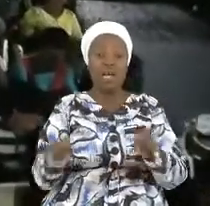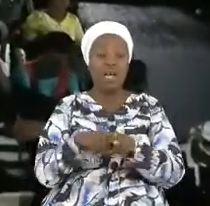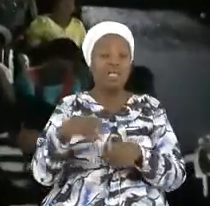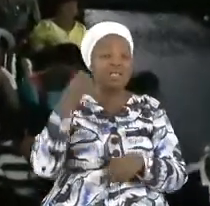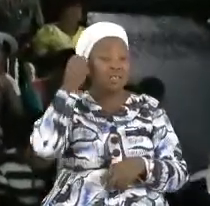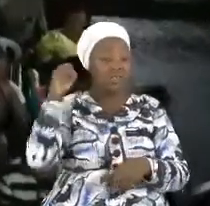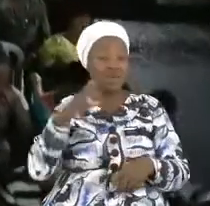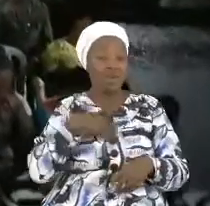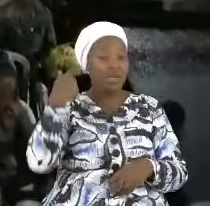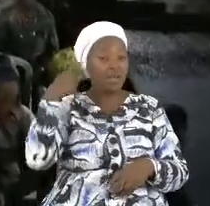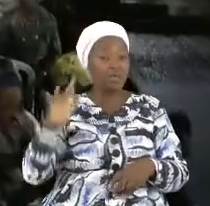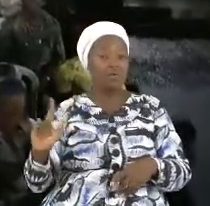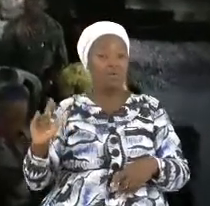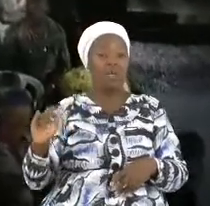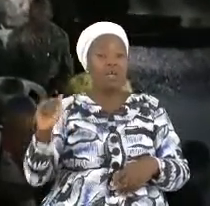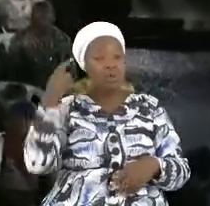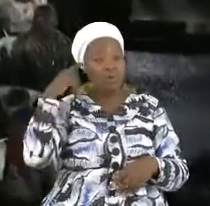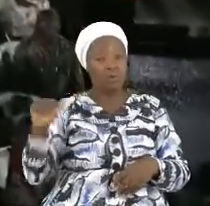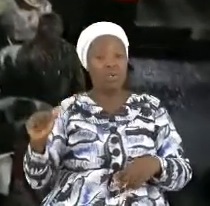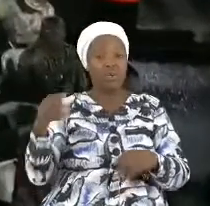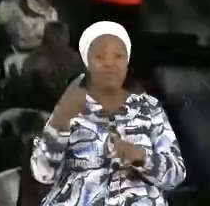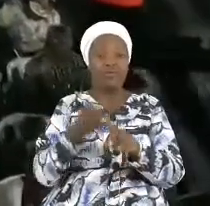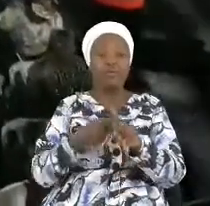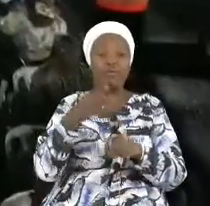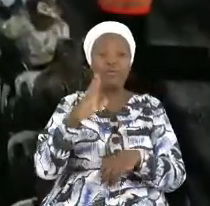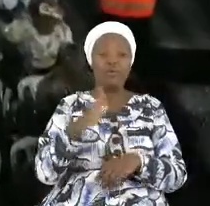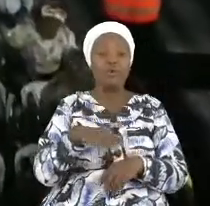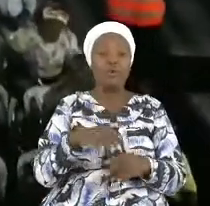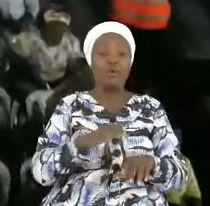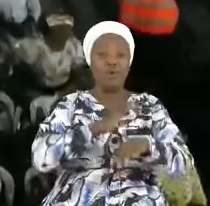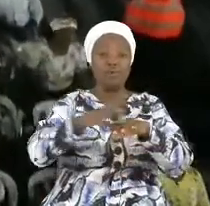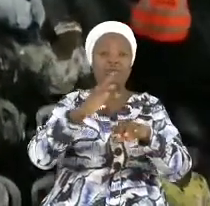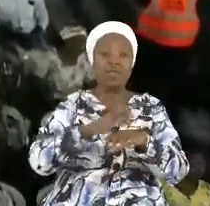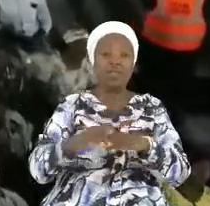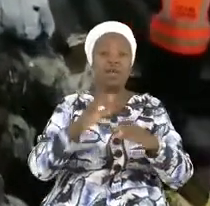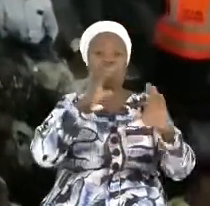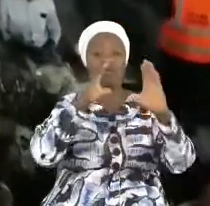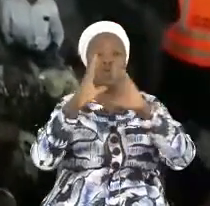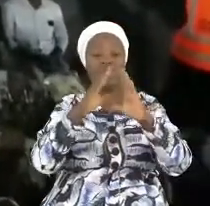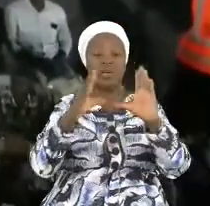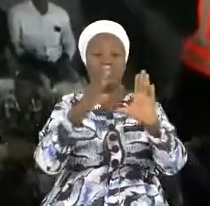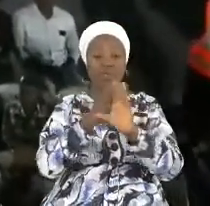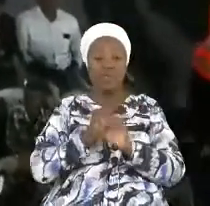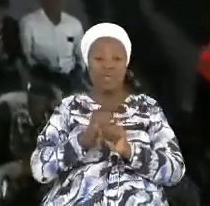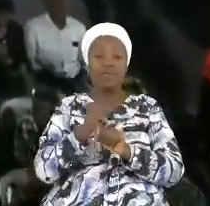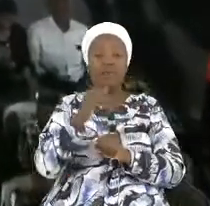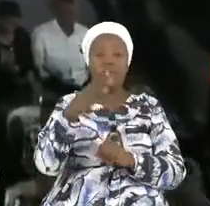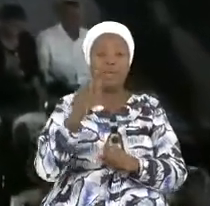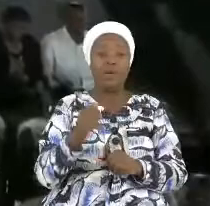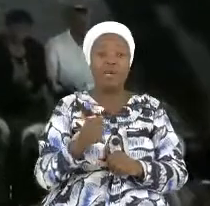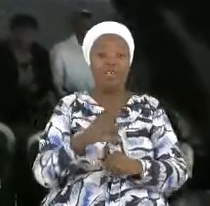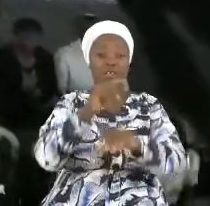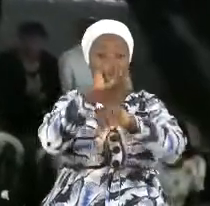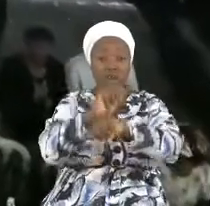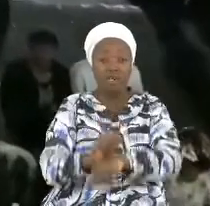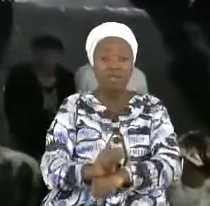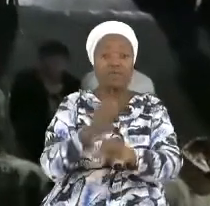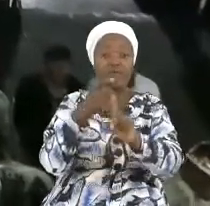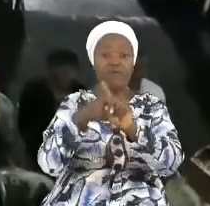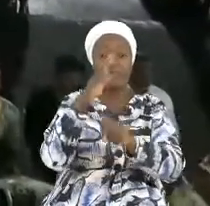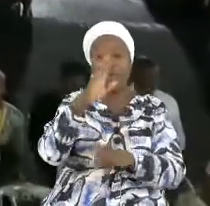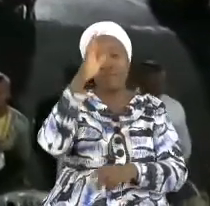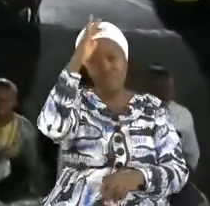vain conversation received by tradition from your fathers. Then in